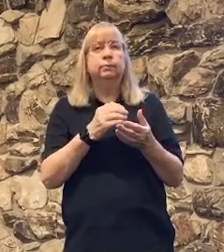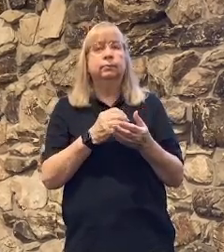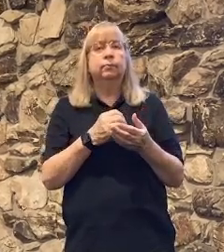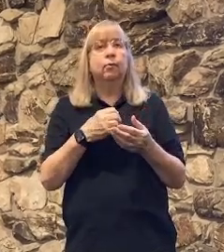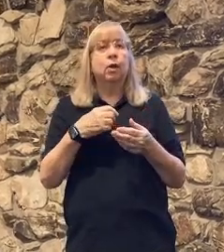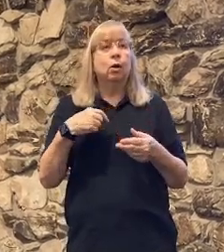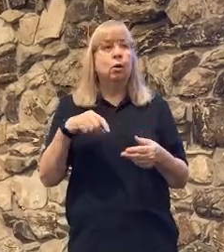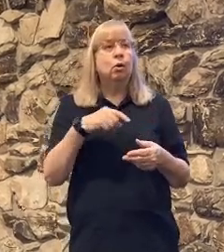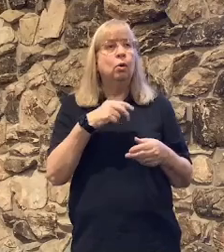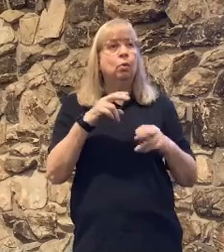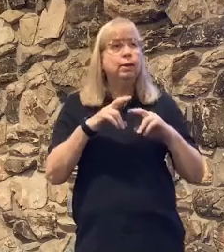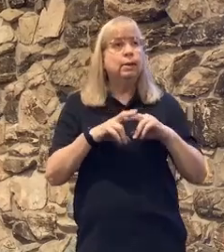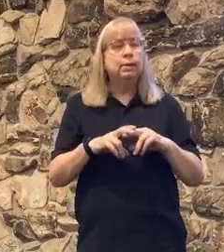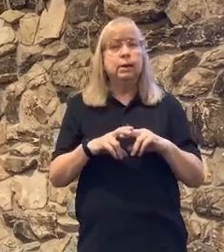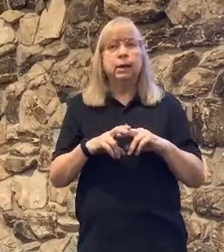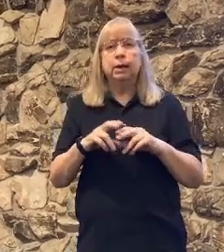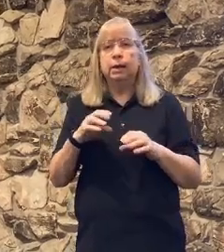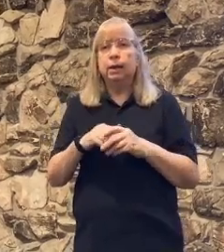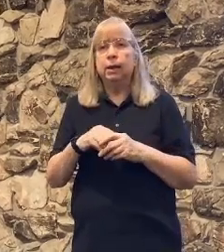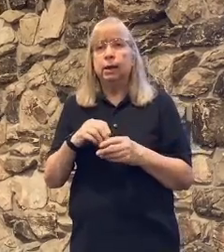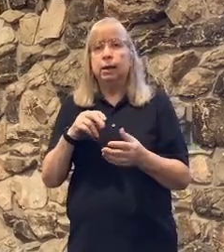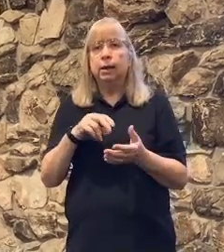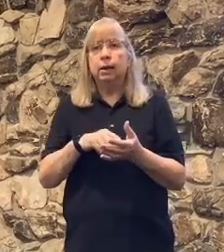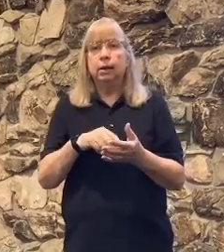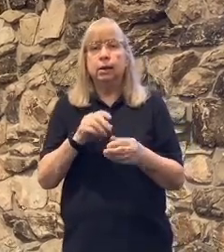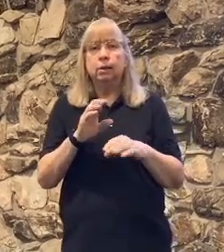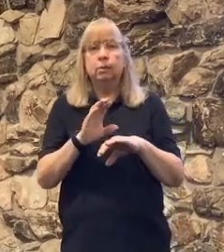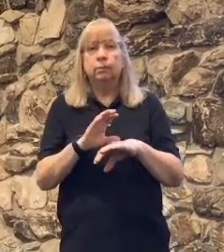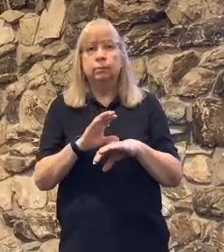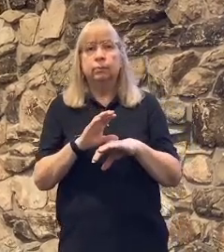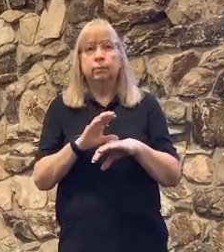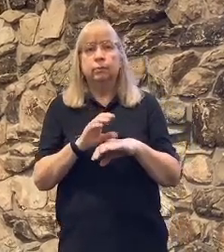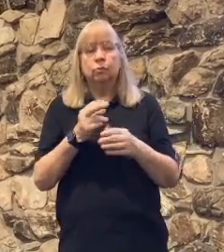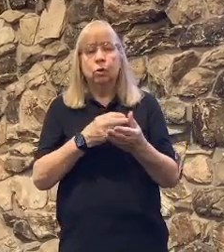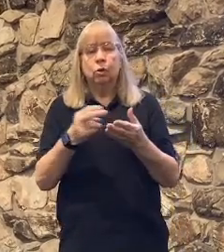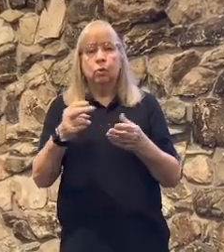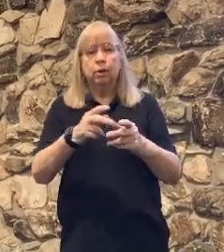we sit in the sanctuary.